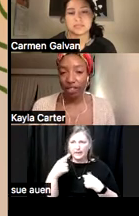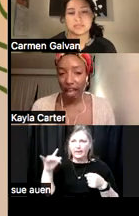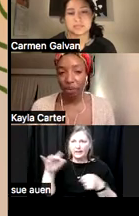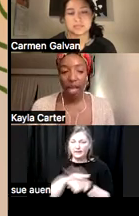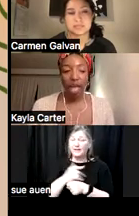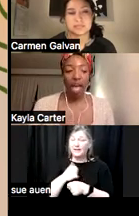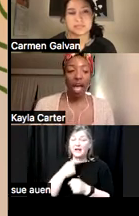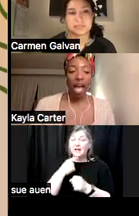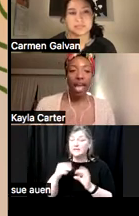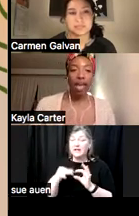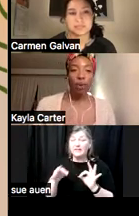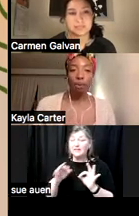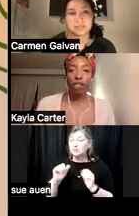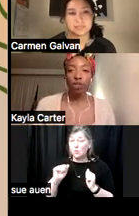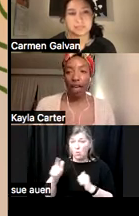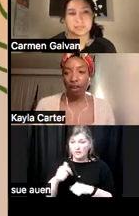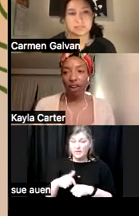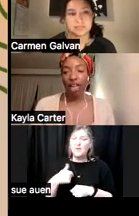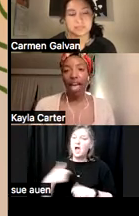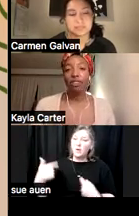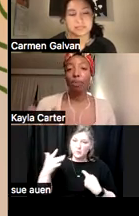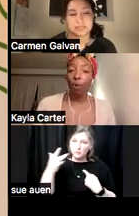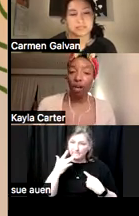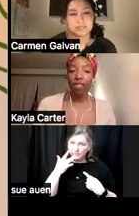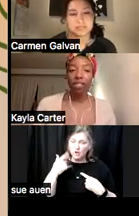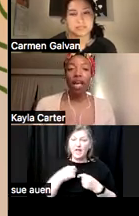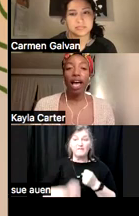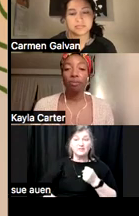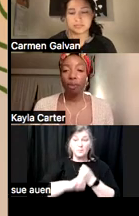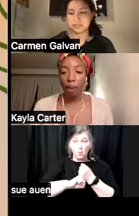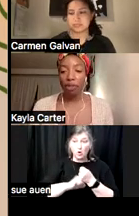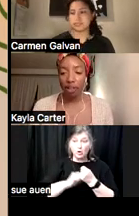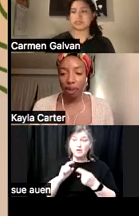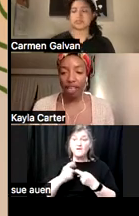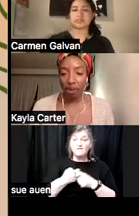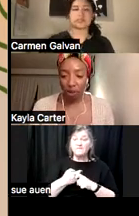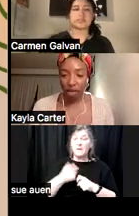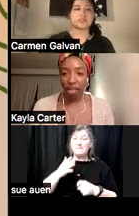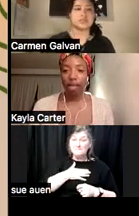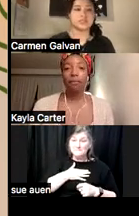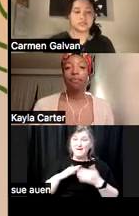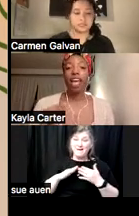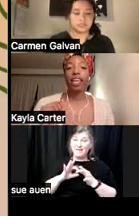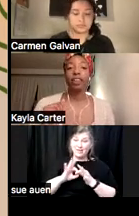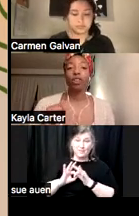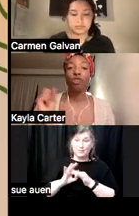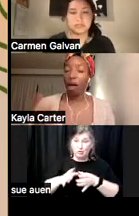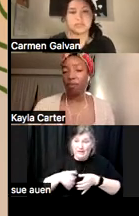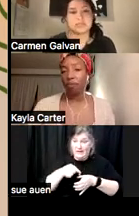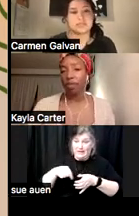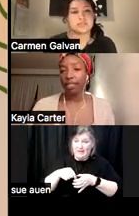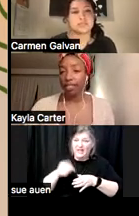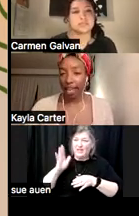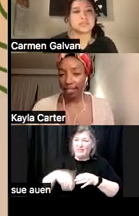state all the time. I would much rather have support from members of my community than